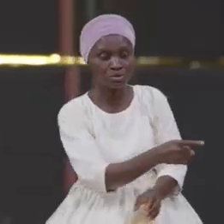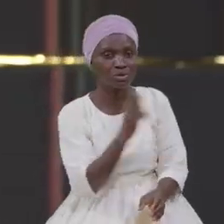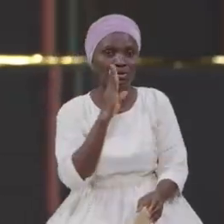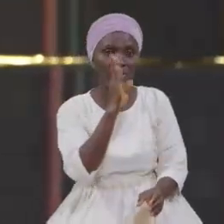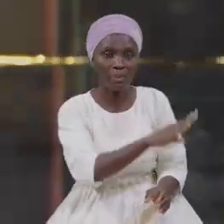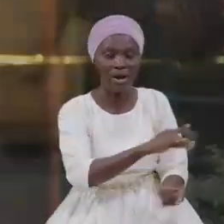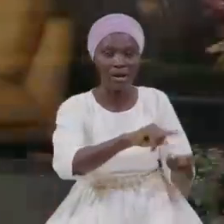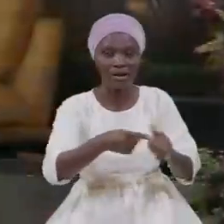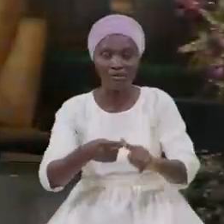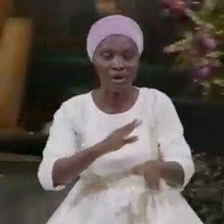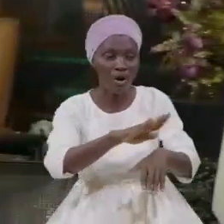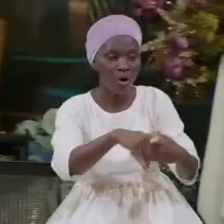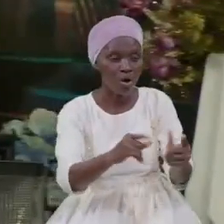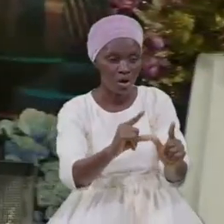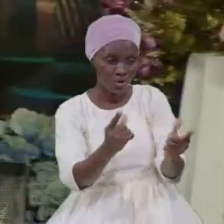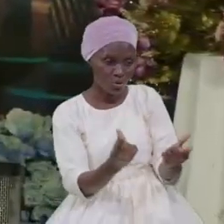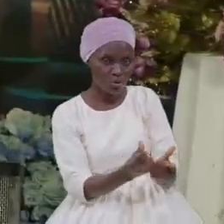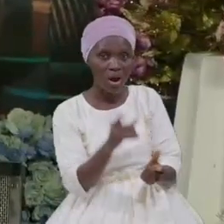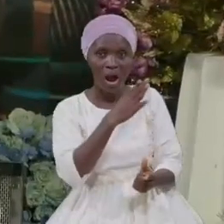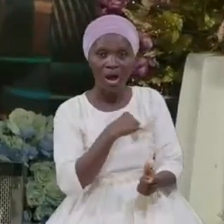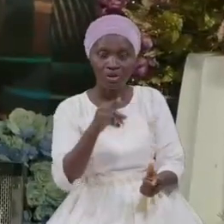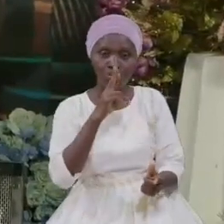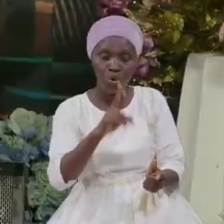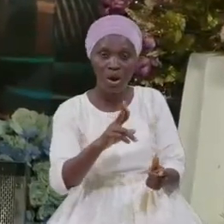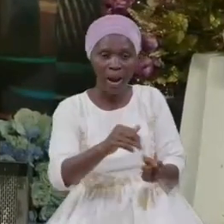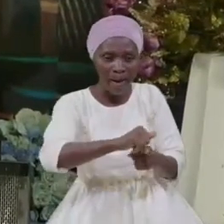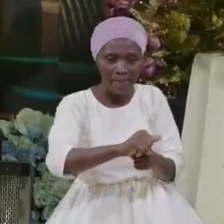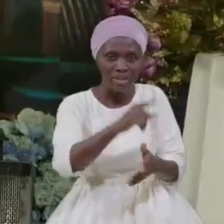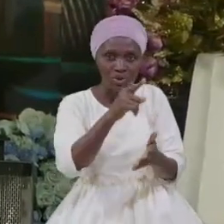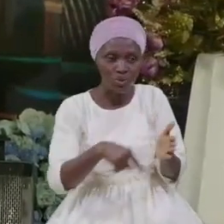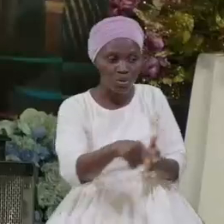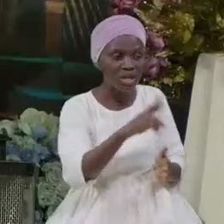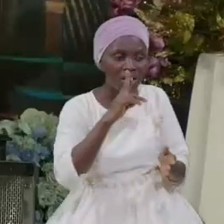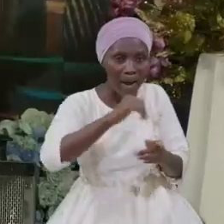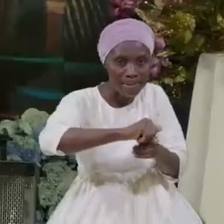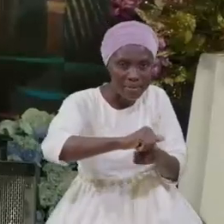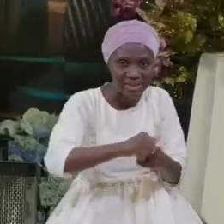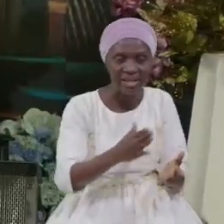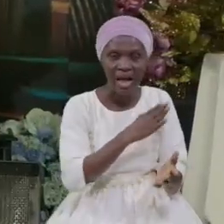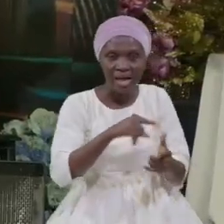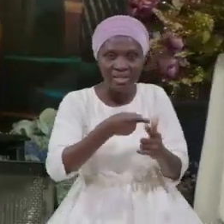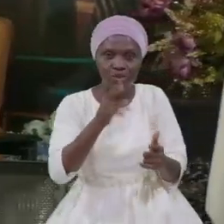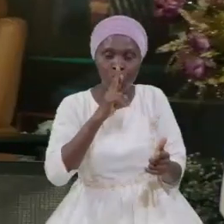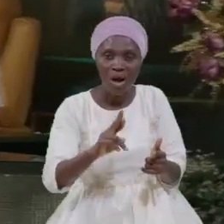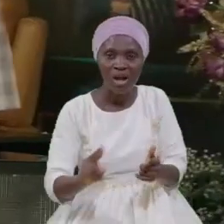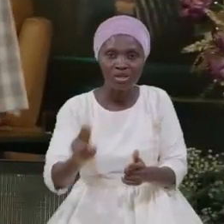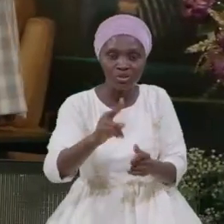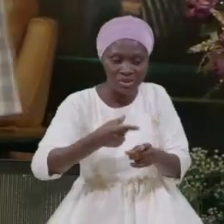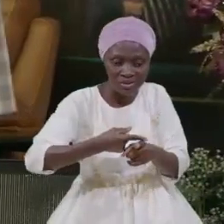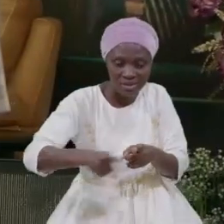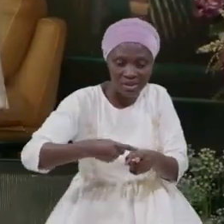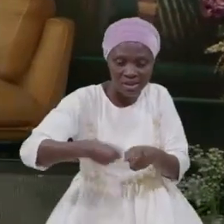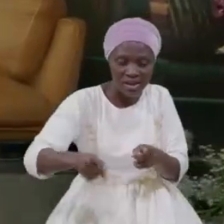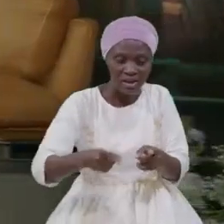do, and then you are marking yourself, you are donating blood, you are making covenant with those